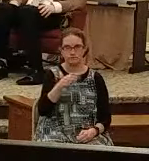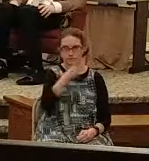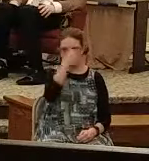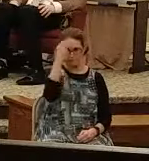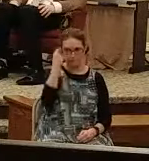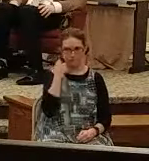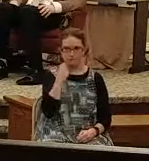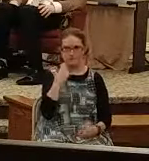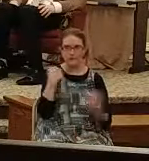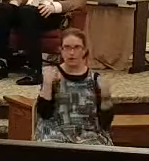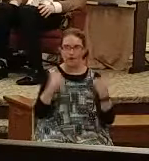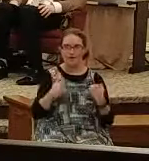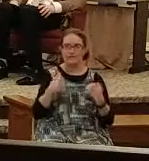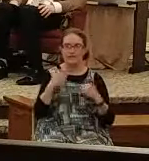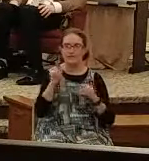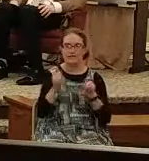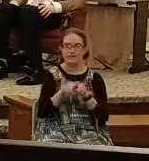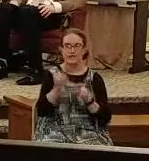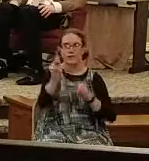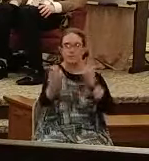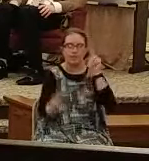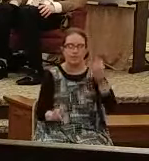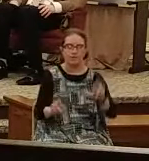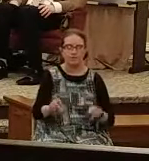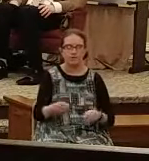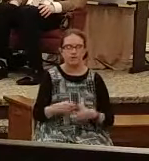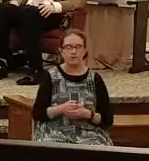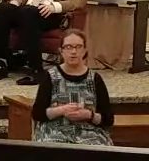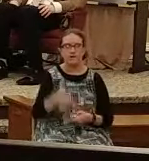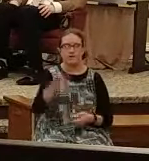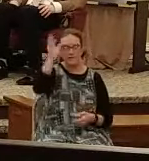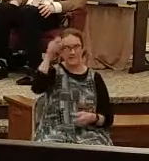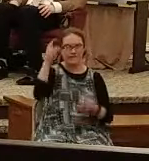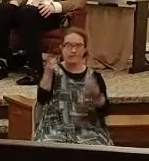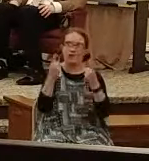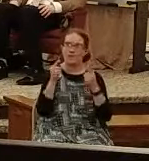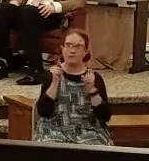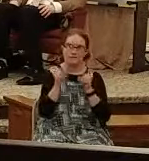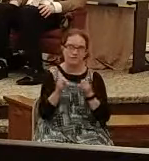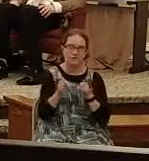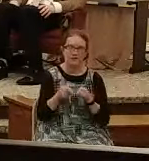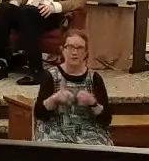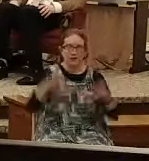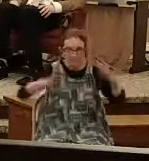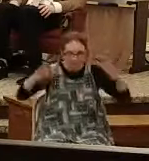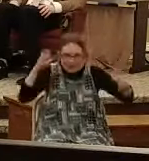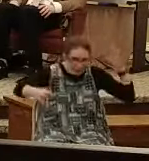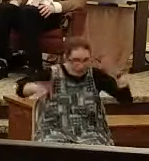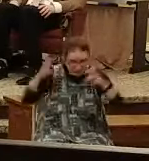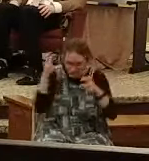He still has it, folks. Yes, sir, he does. If the devil comes to you and he's all,